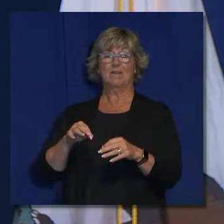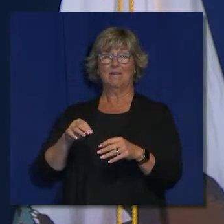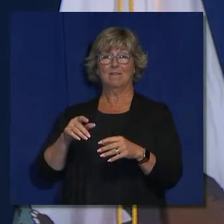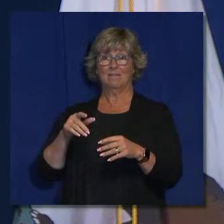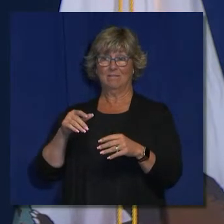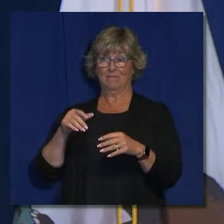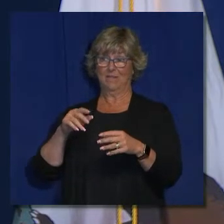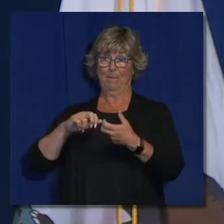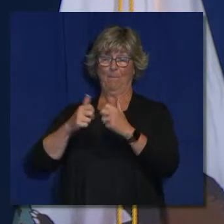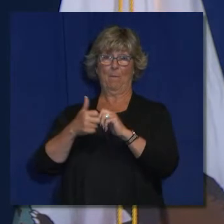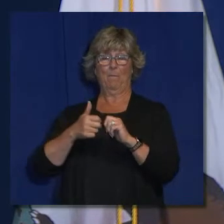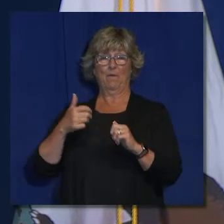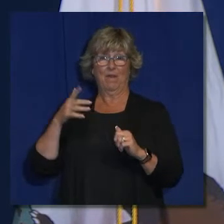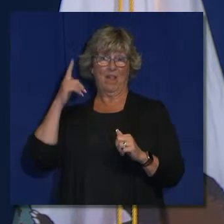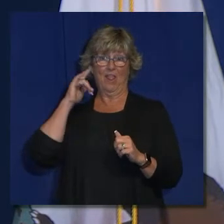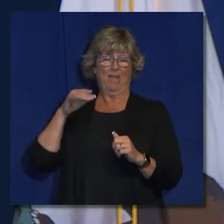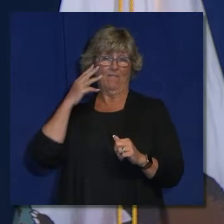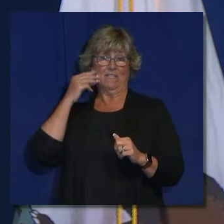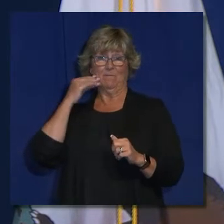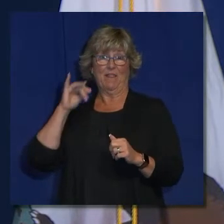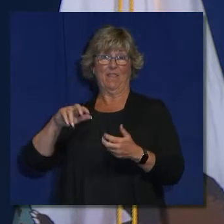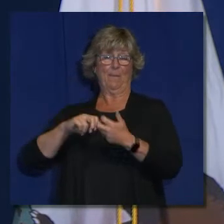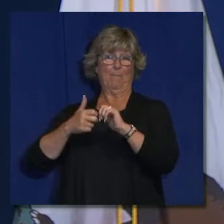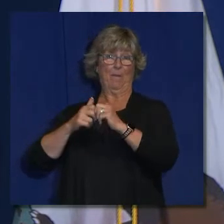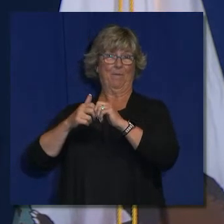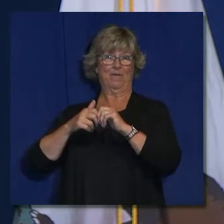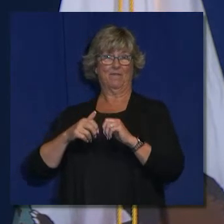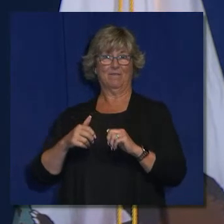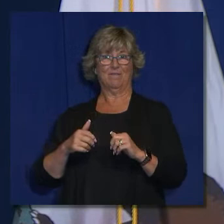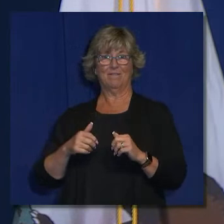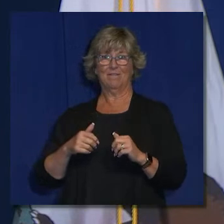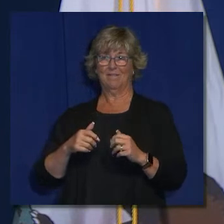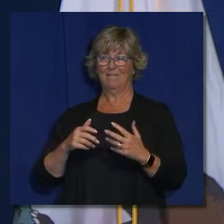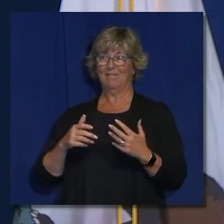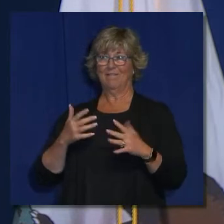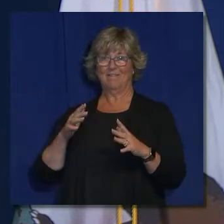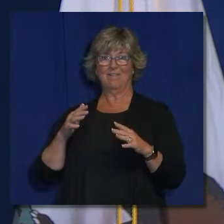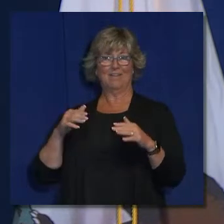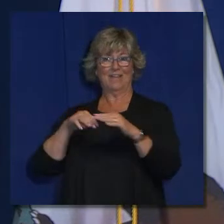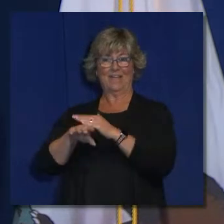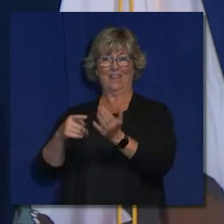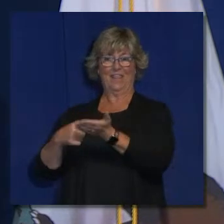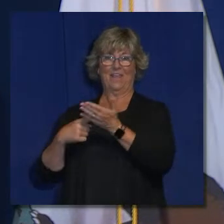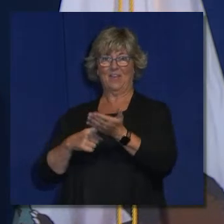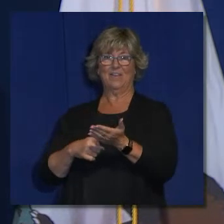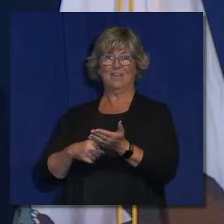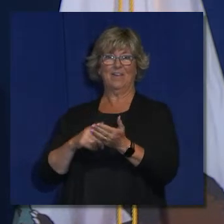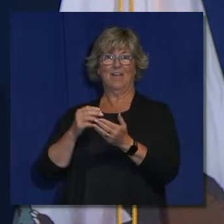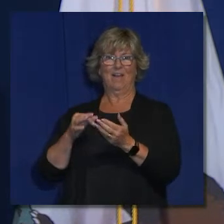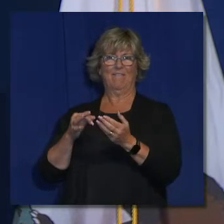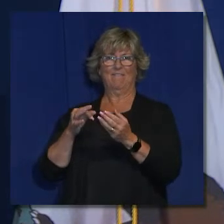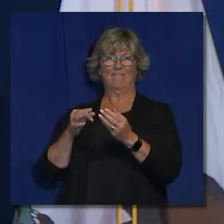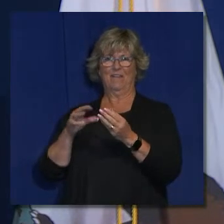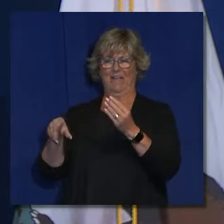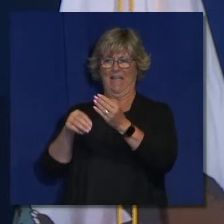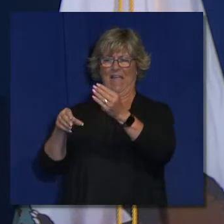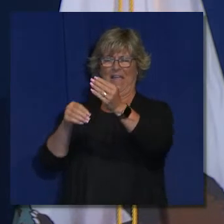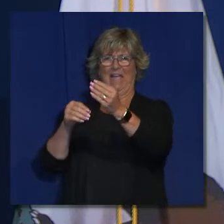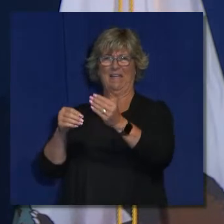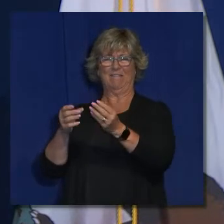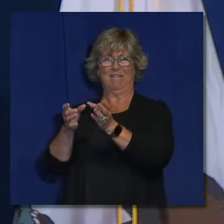Many of us never thought we'd ever experience this. And the vagaries and nuances, getting into the issues of subventions. If you